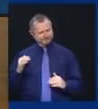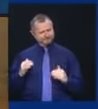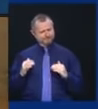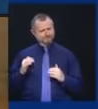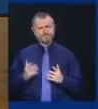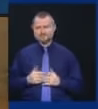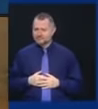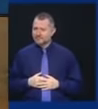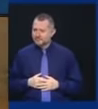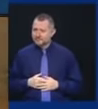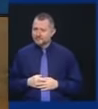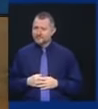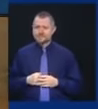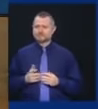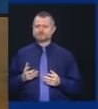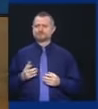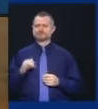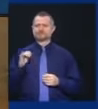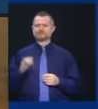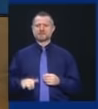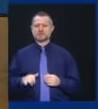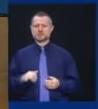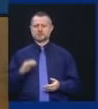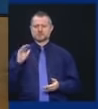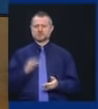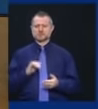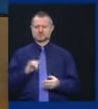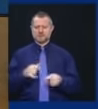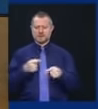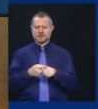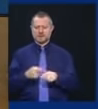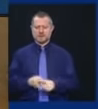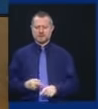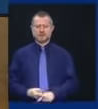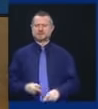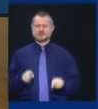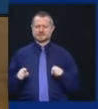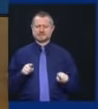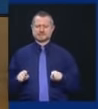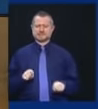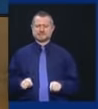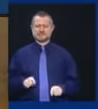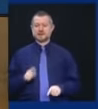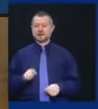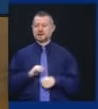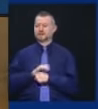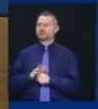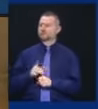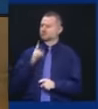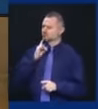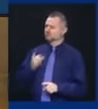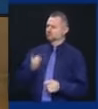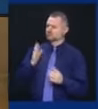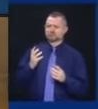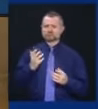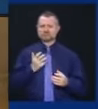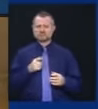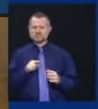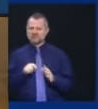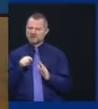That discrepancy has to be remedied. COVID discriminates. COVID